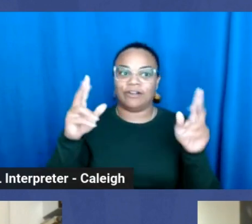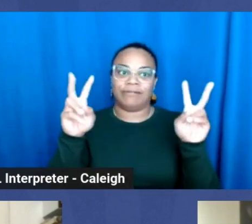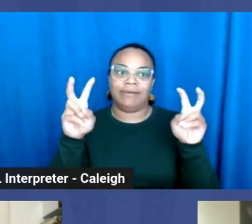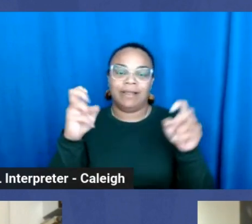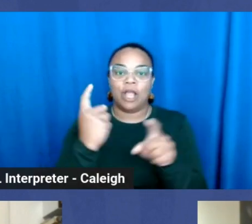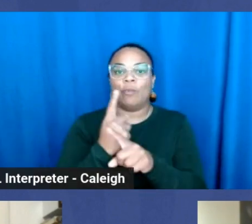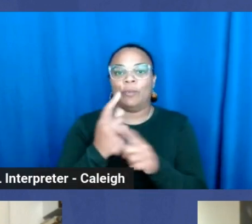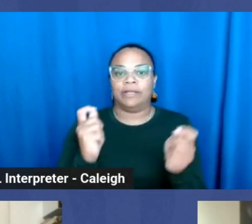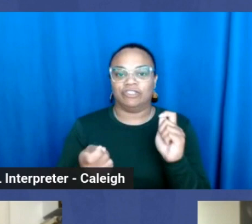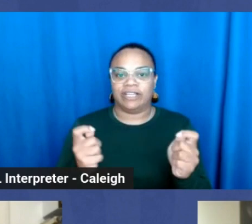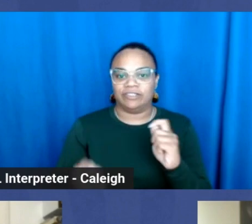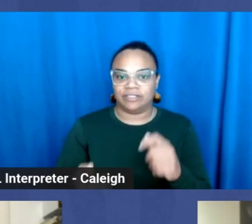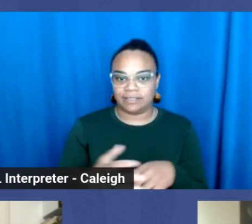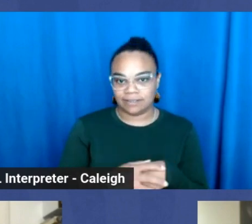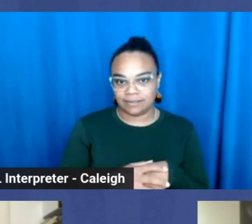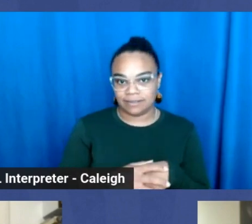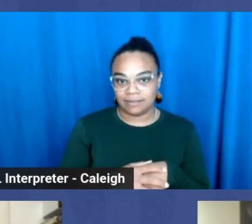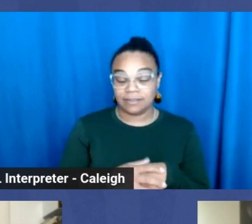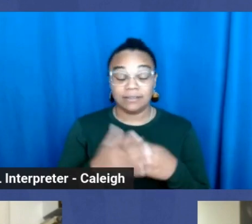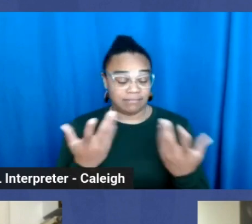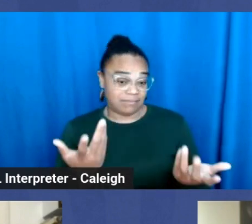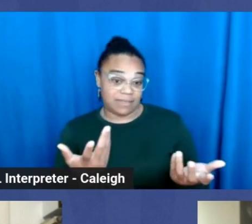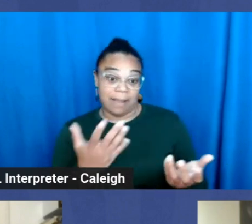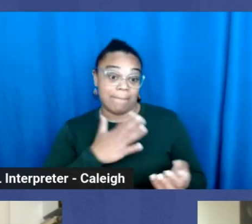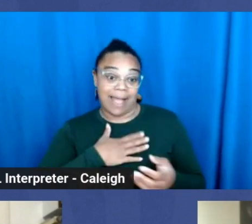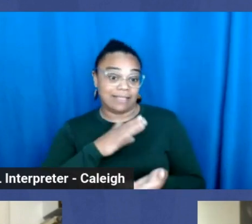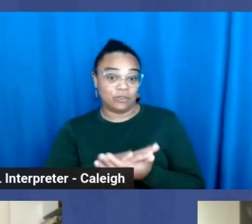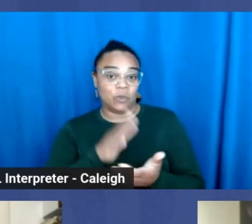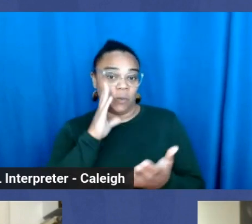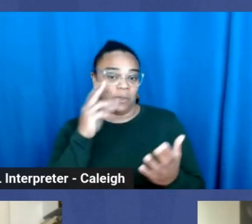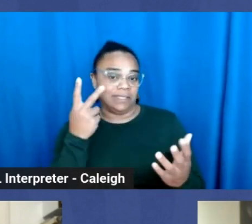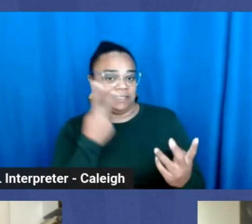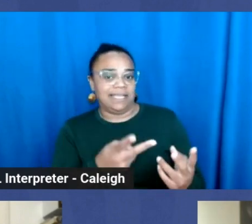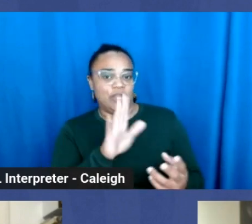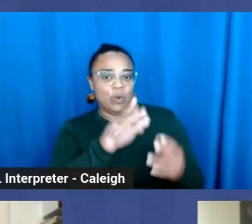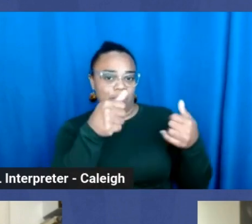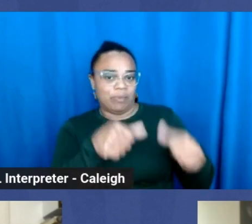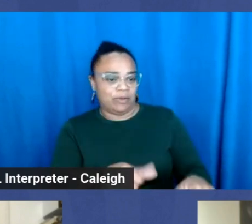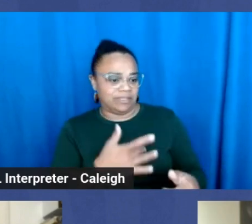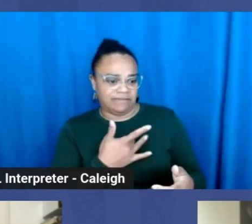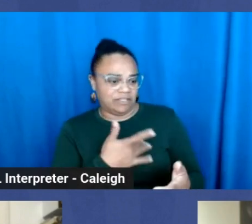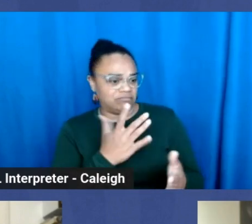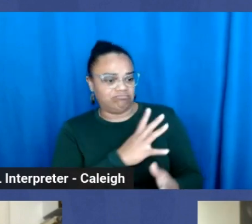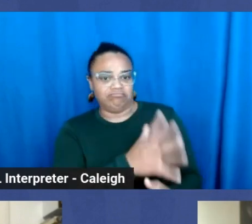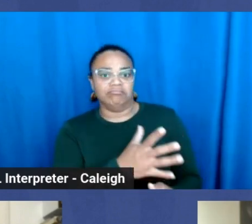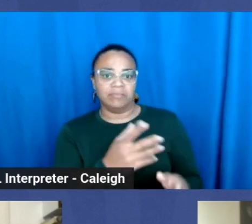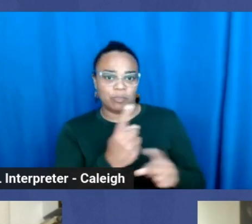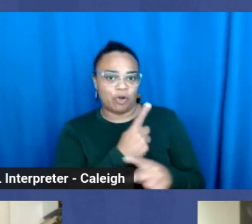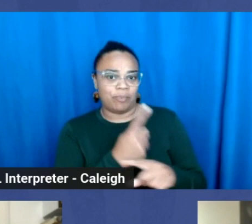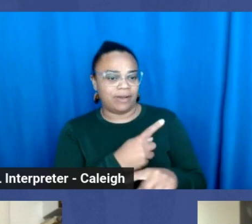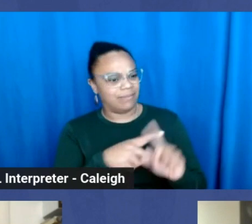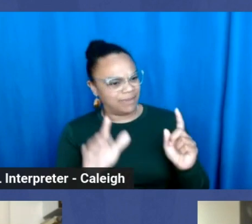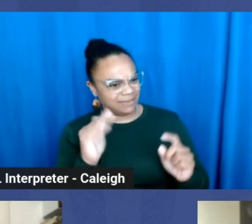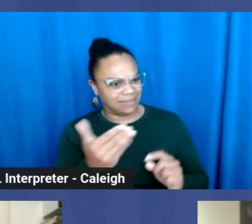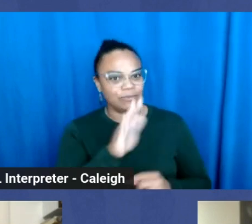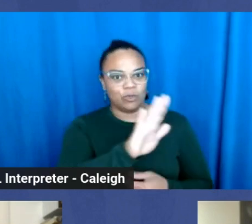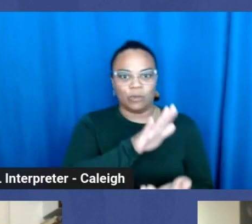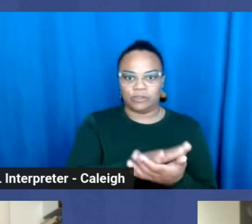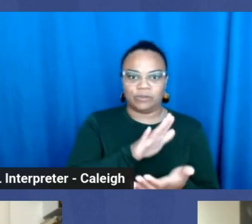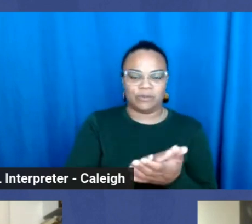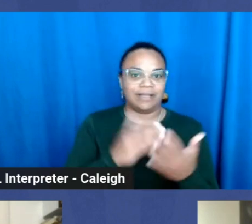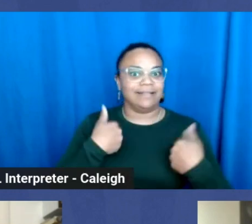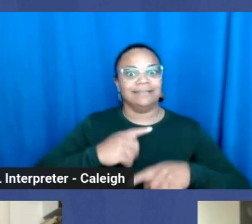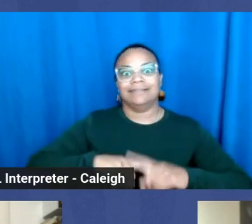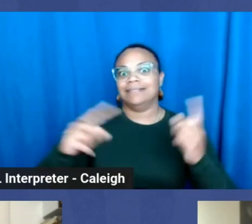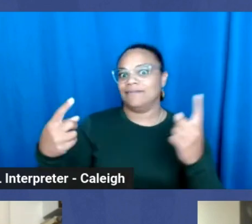100% be seen as appropriate for you to post that way at my institution, at yours, it was a completely different kind of perspective. And I